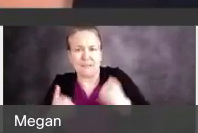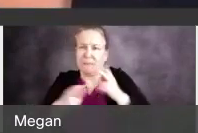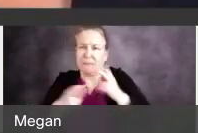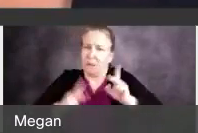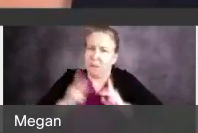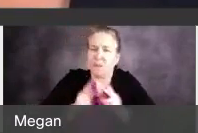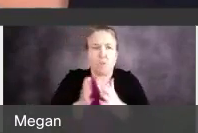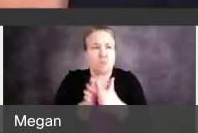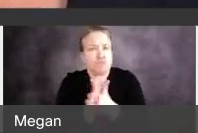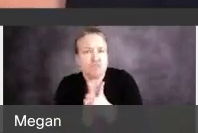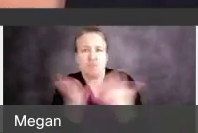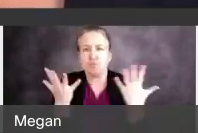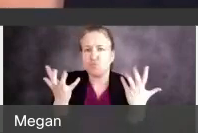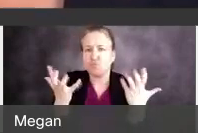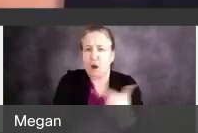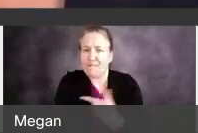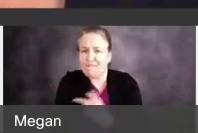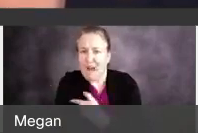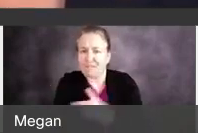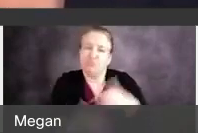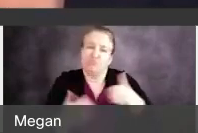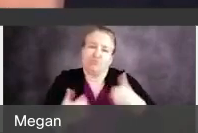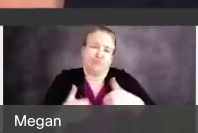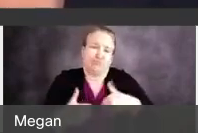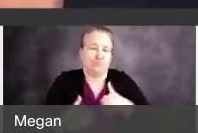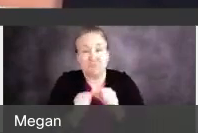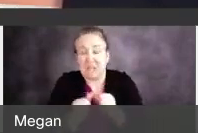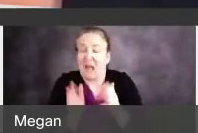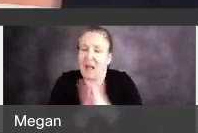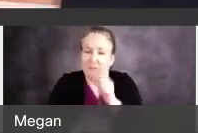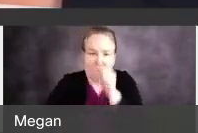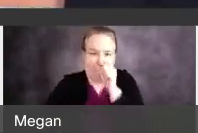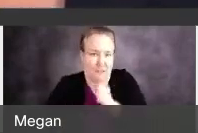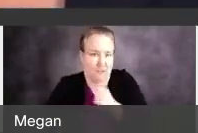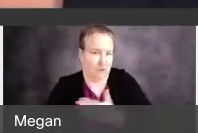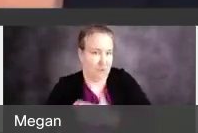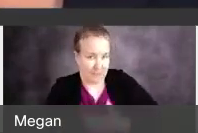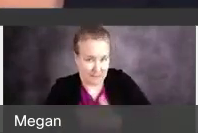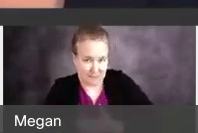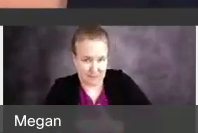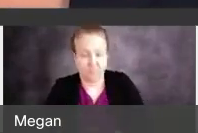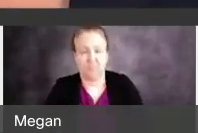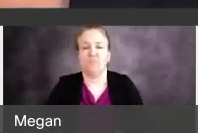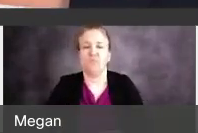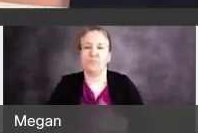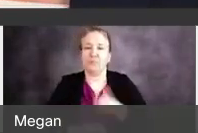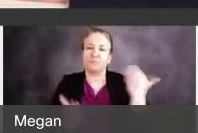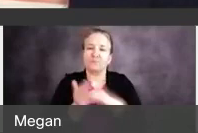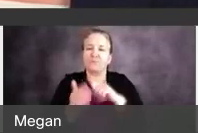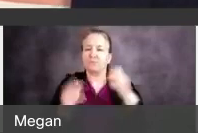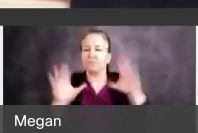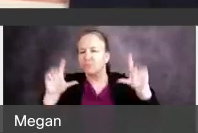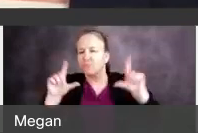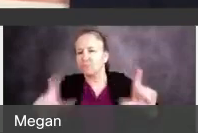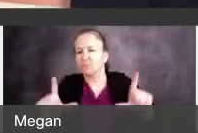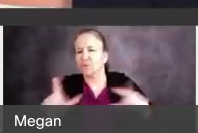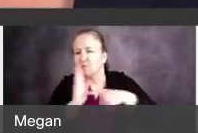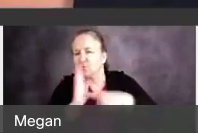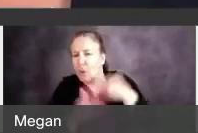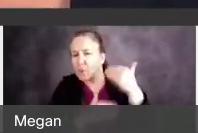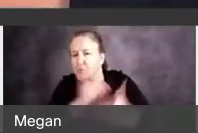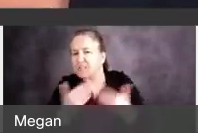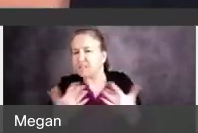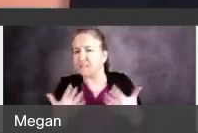to be vaccinated, and I continue to ask for your patience. I want to share a graphic with you to give you a sense of where we are in this